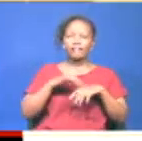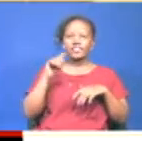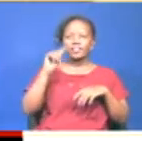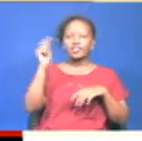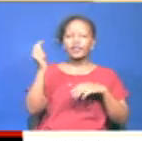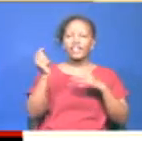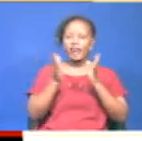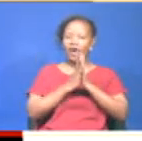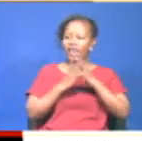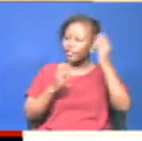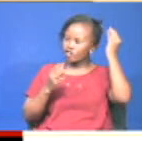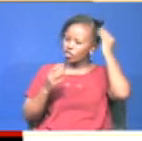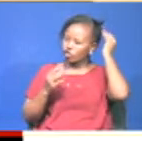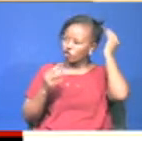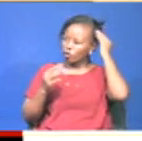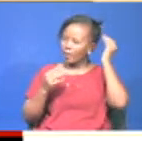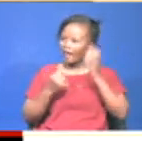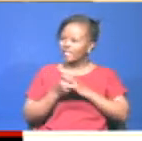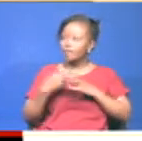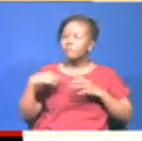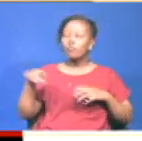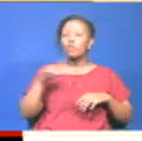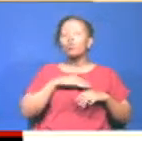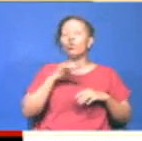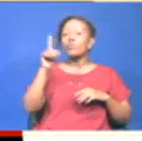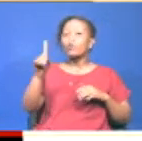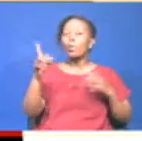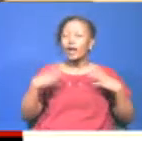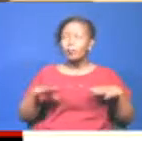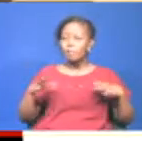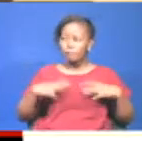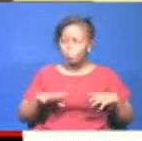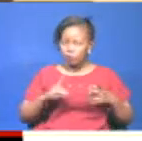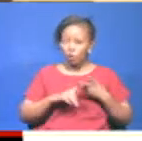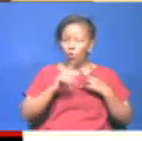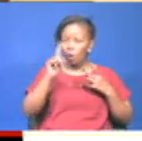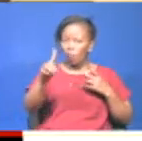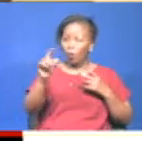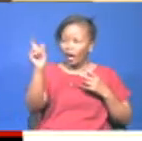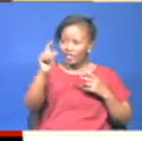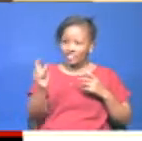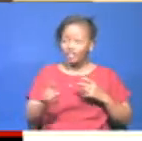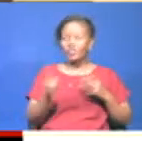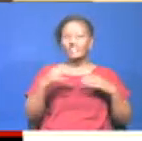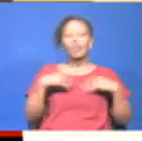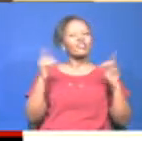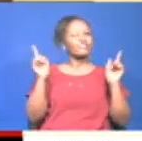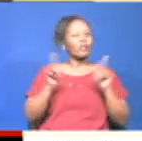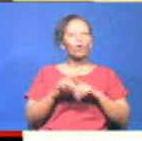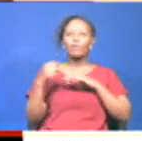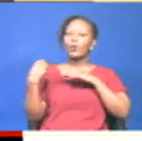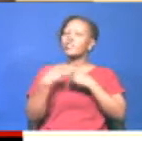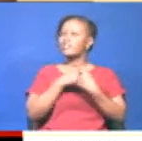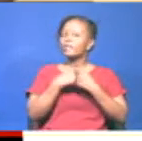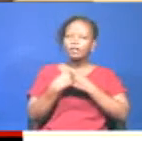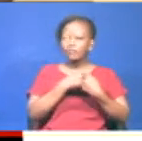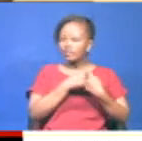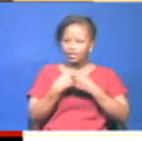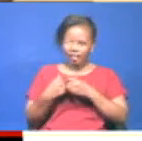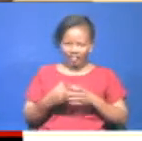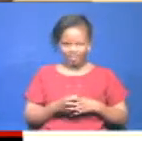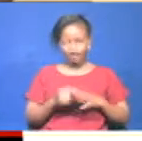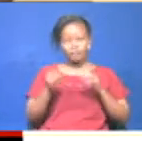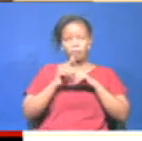one people, one region, facing common challenges, and the